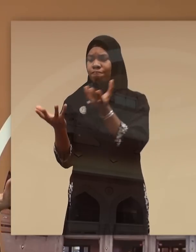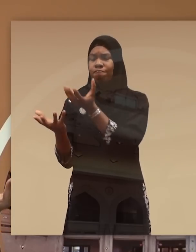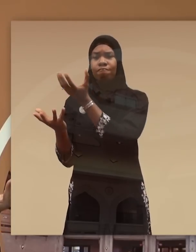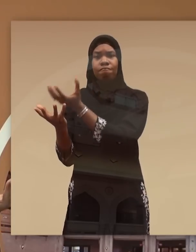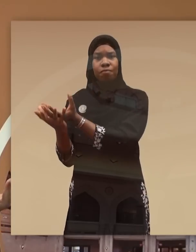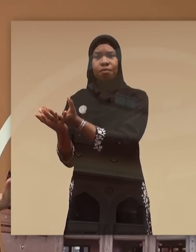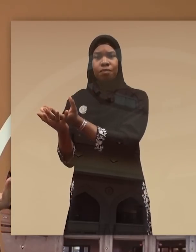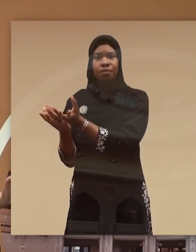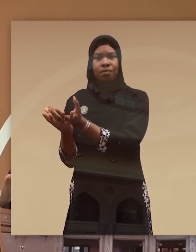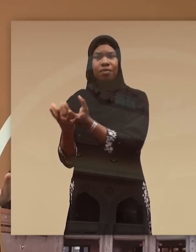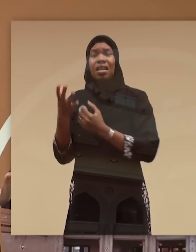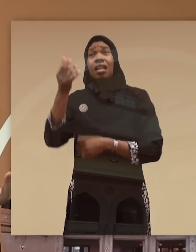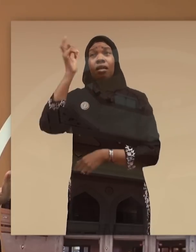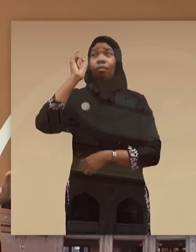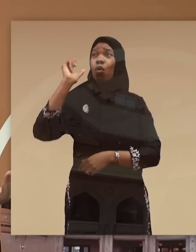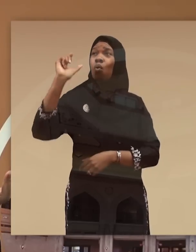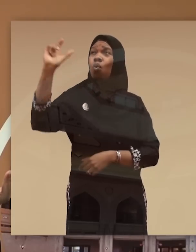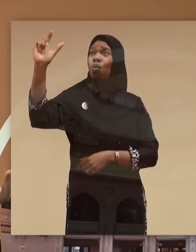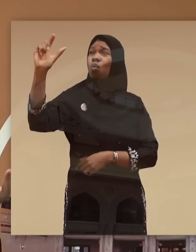hand,